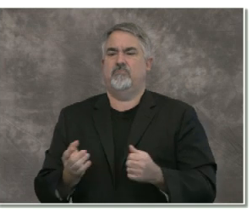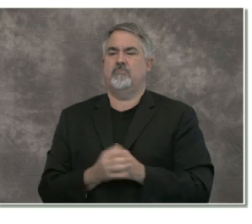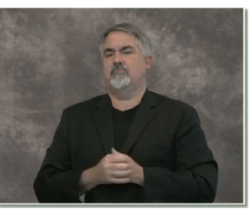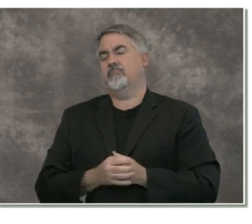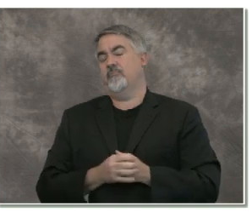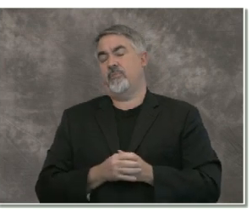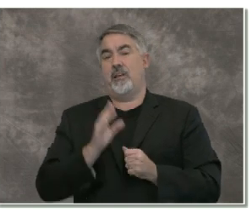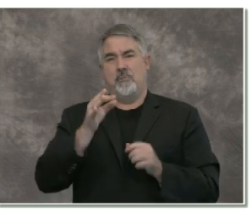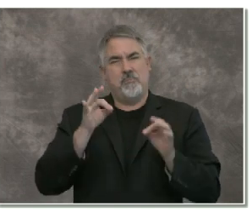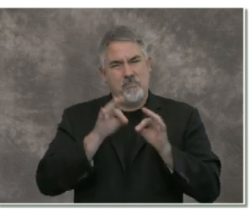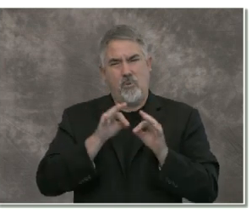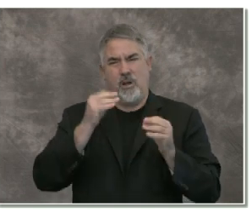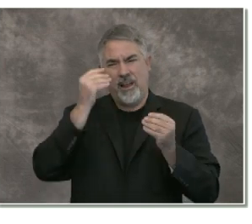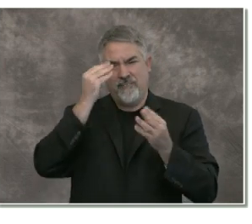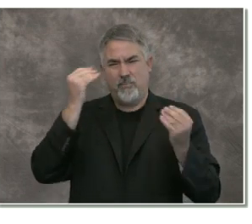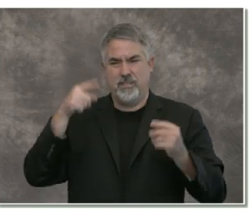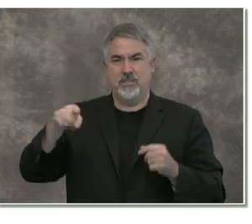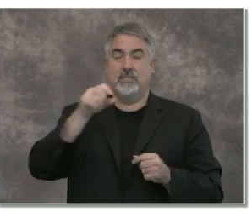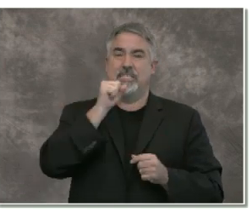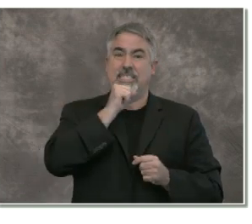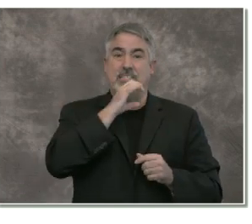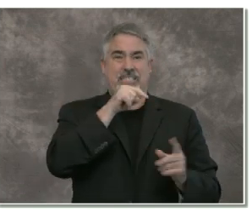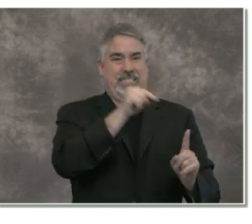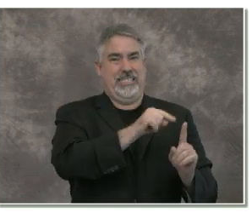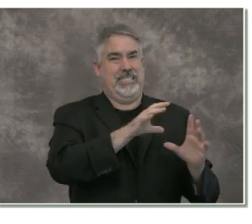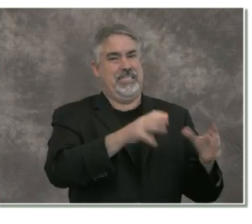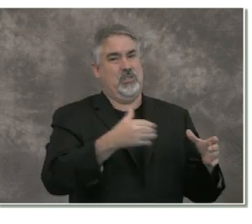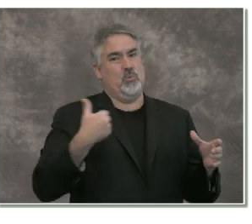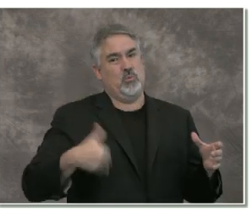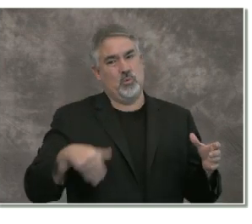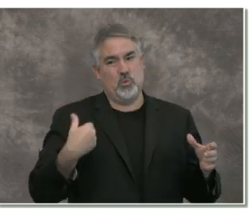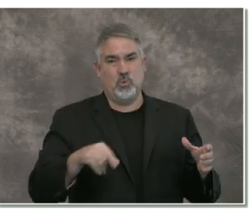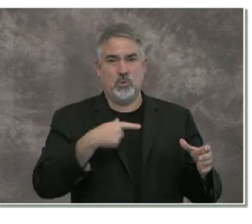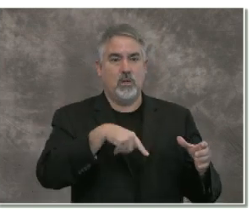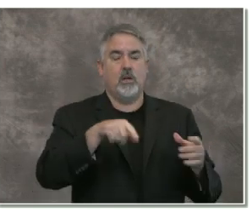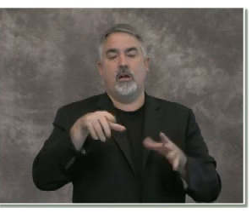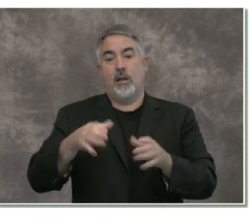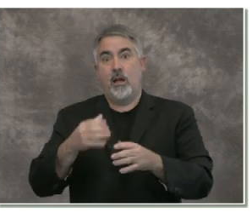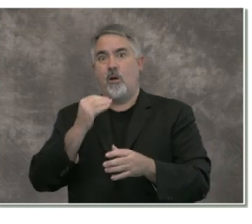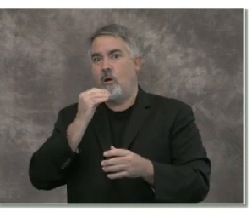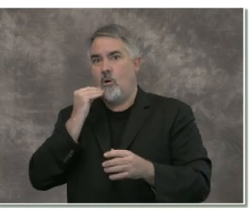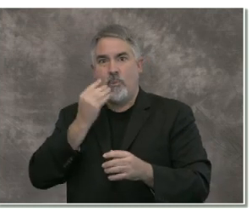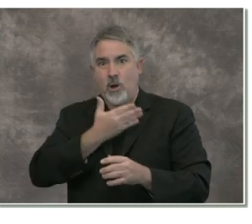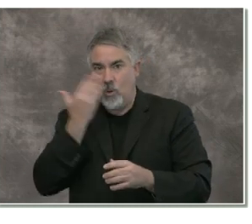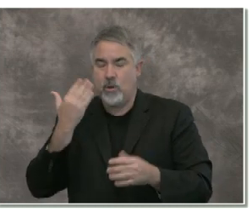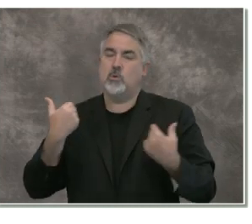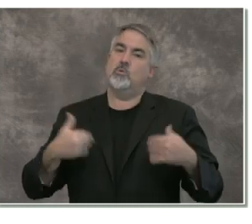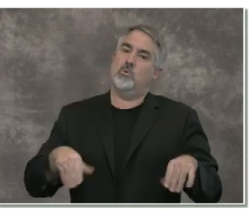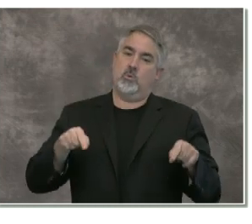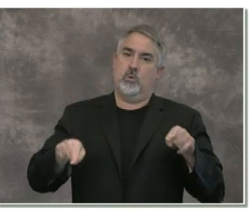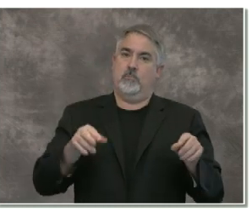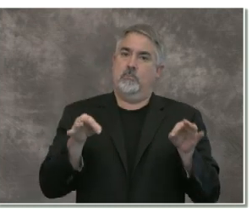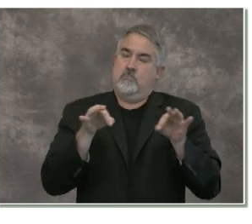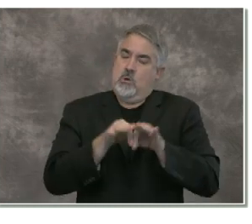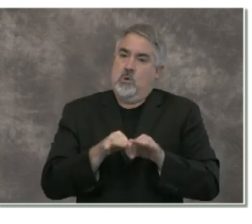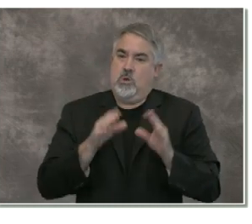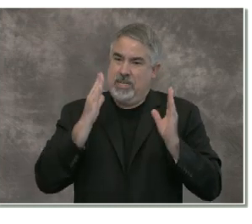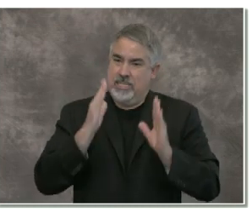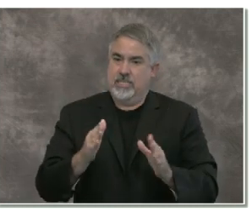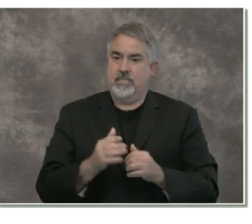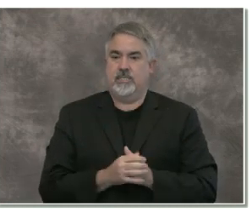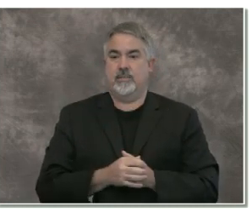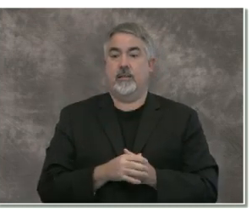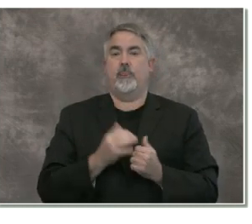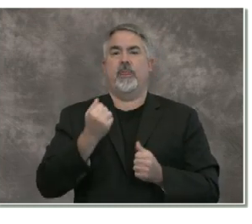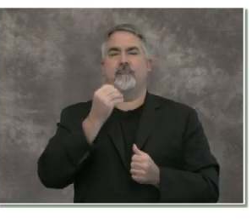children, seniors, and the homeless. They are providing help with food assistance, health insurance, and rental assistance